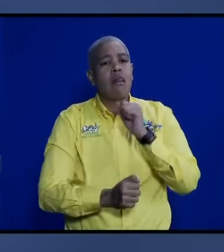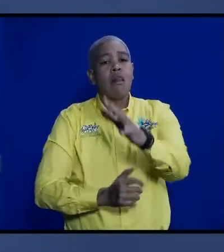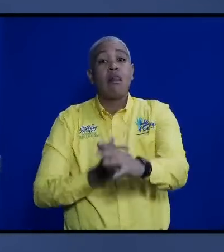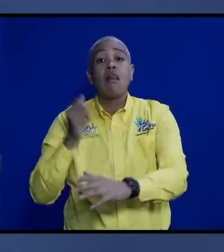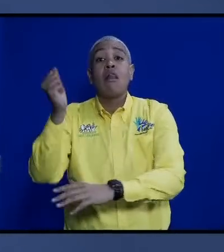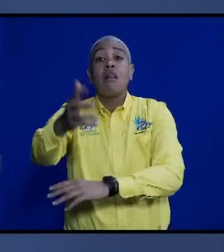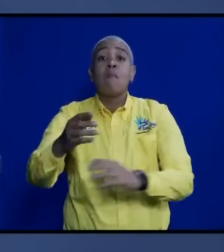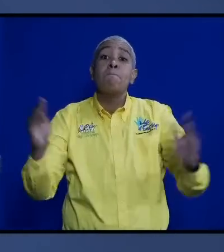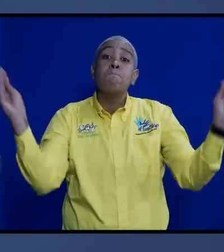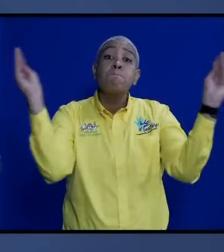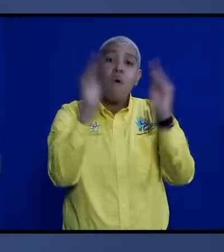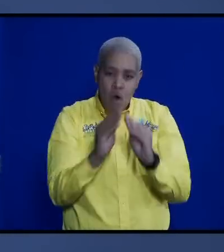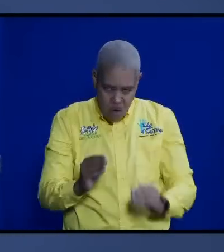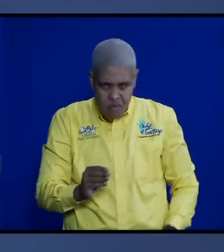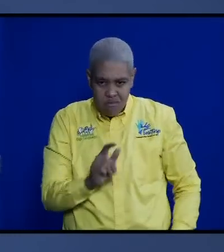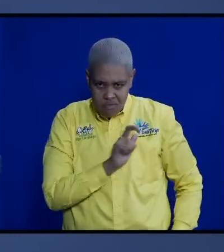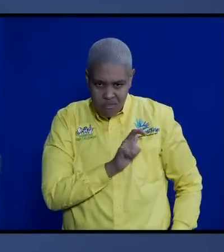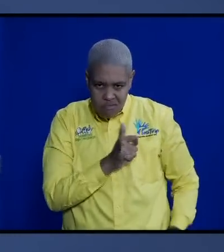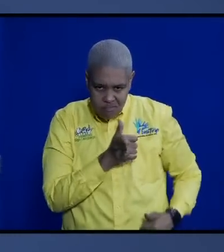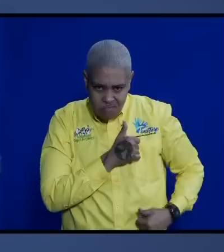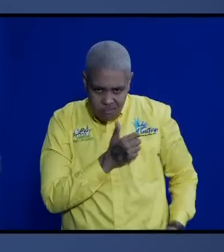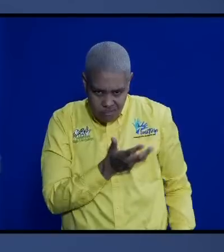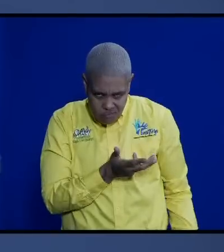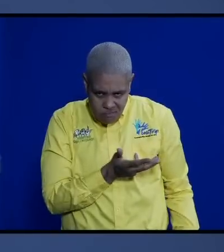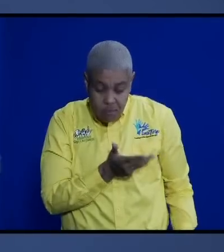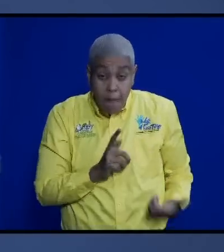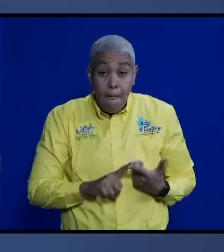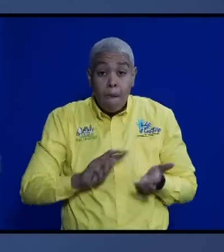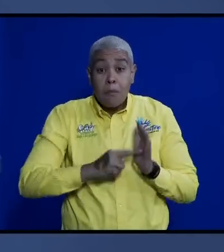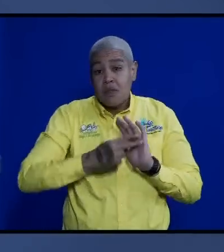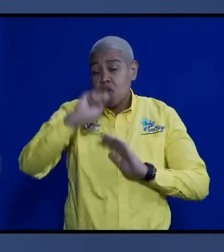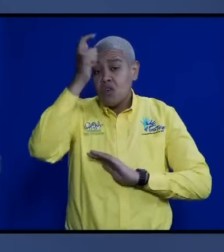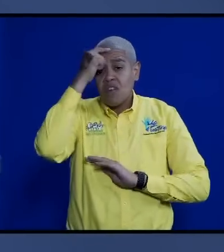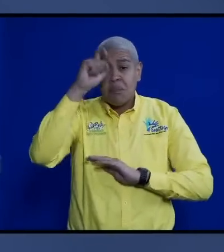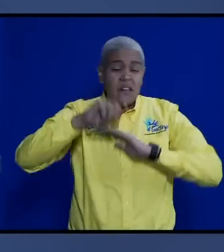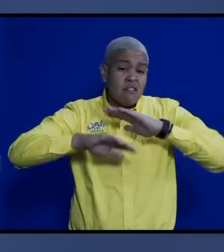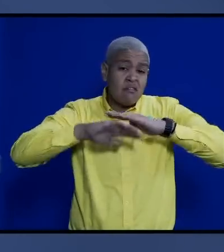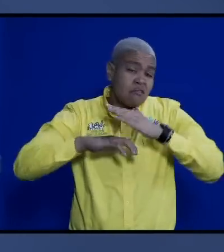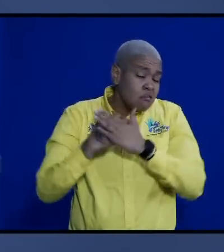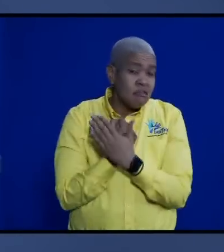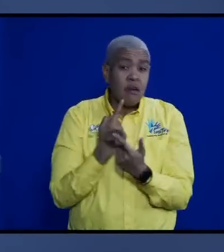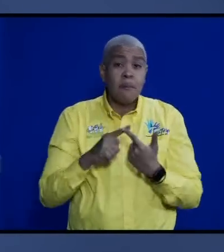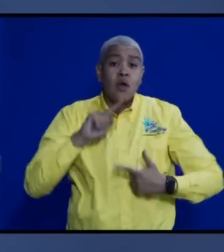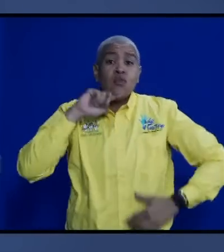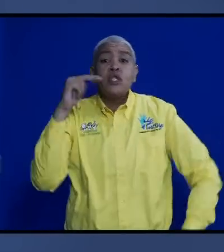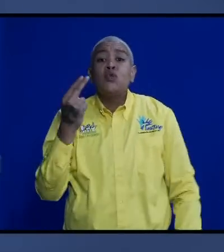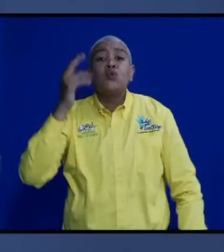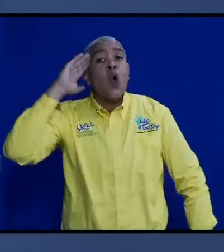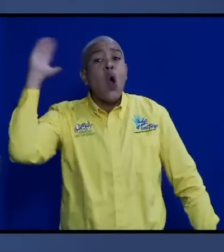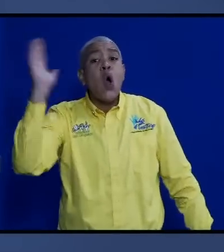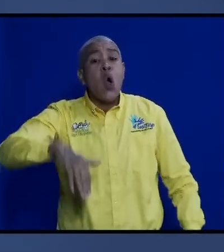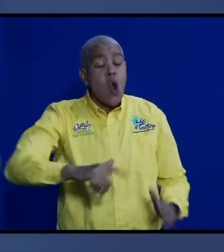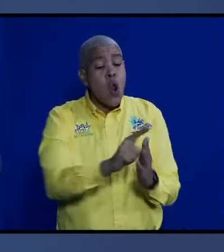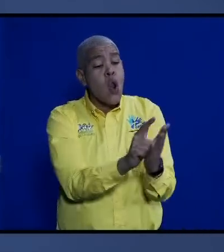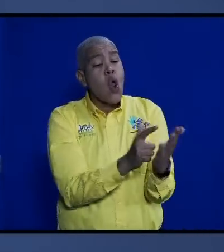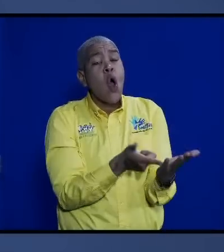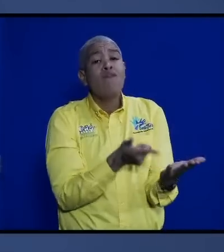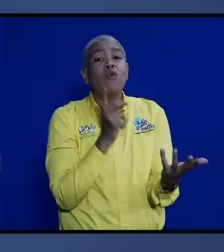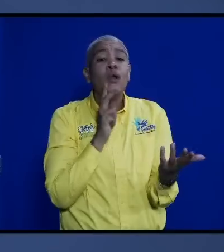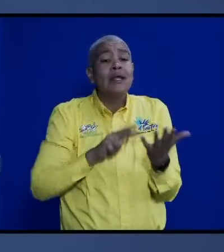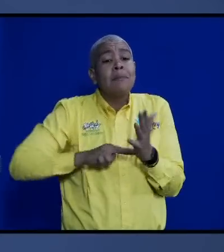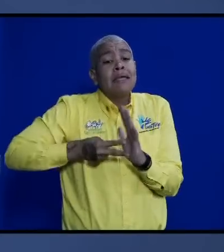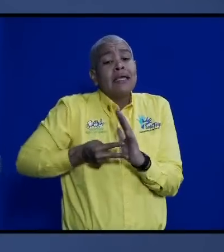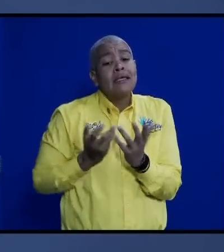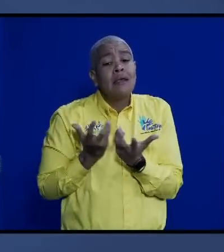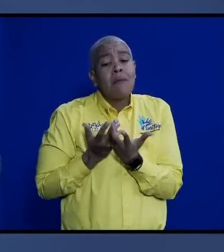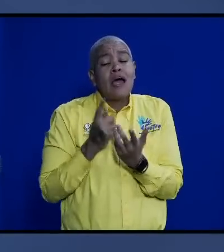even greater resources. And therefore, the government has to maximize and use all lawful means